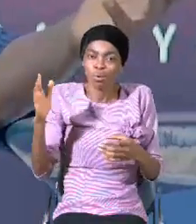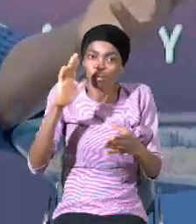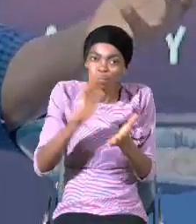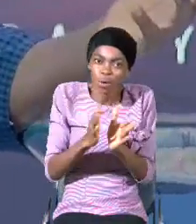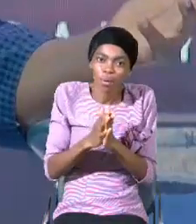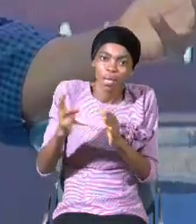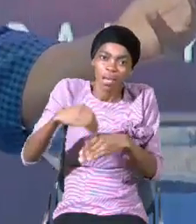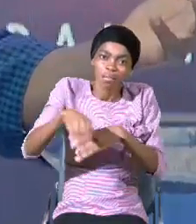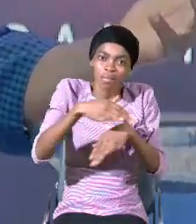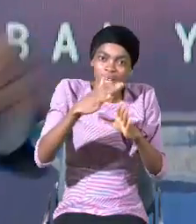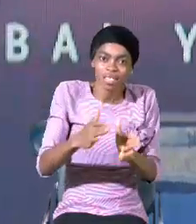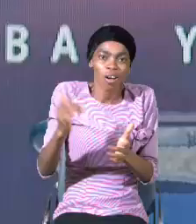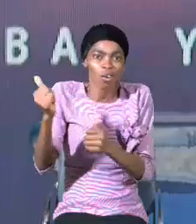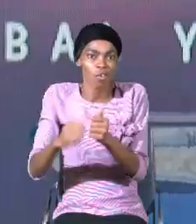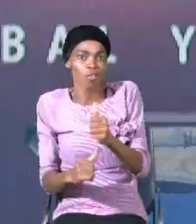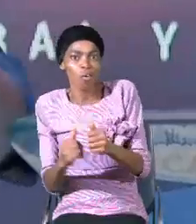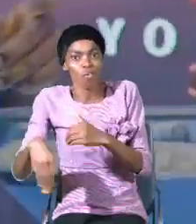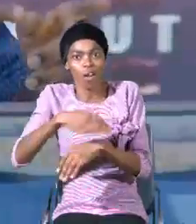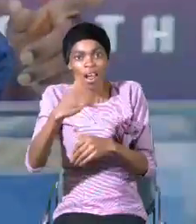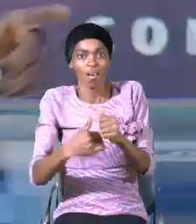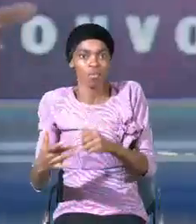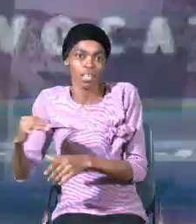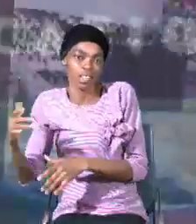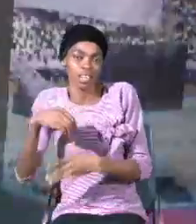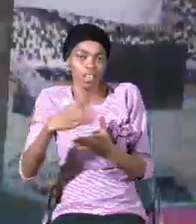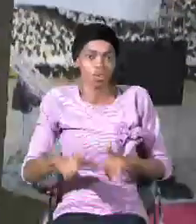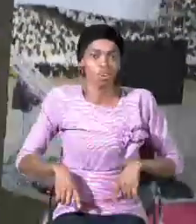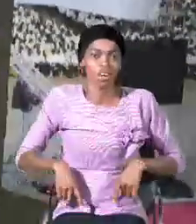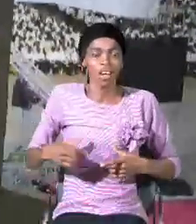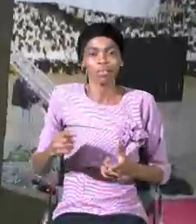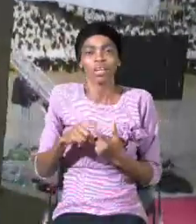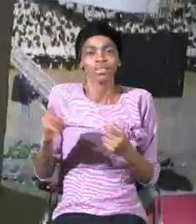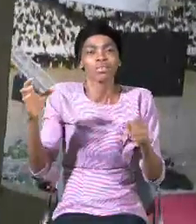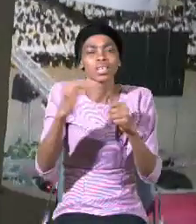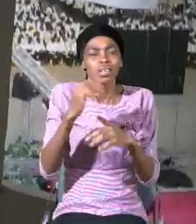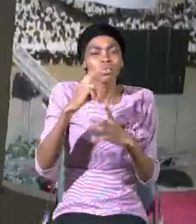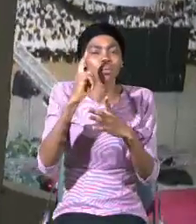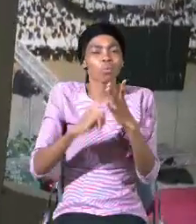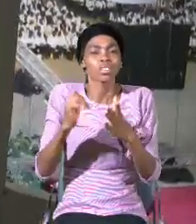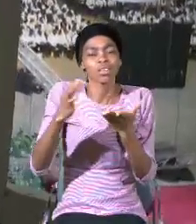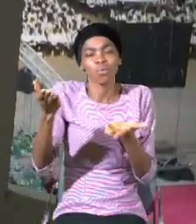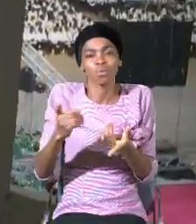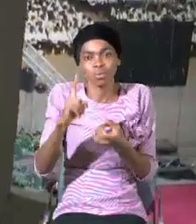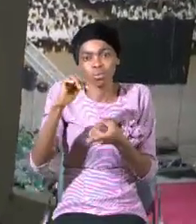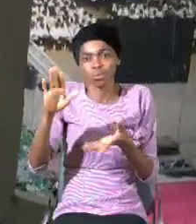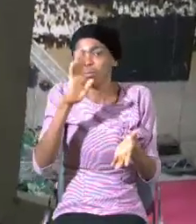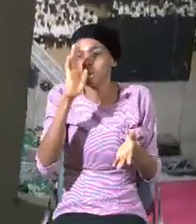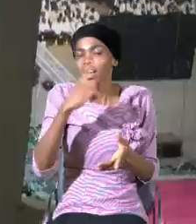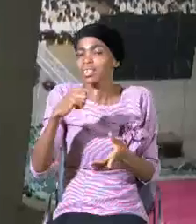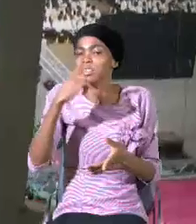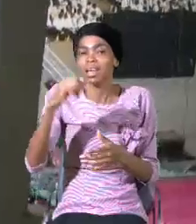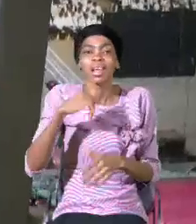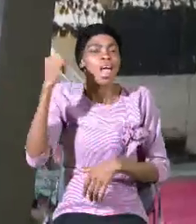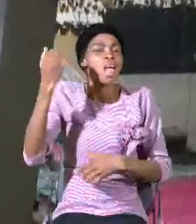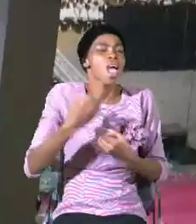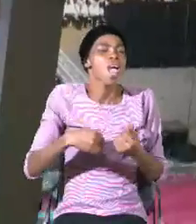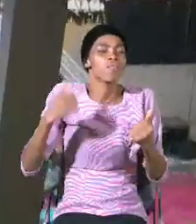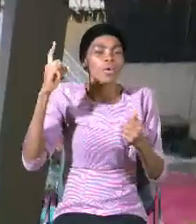back to where he wanted you to be. And he says, even everyone that is called by